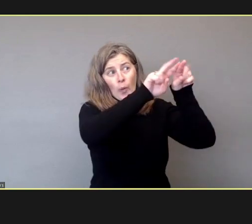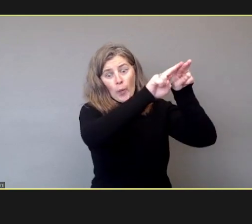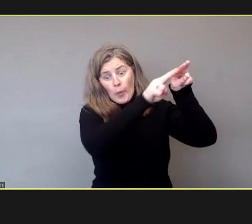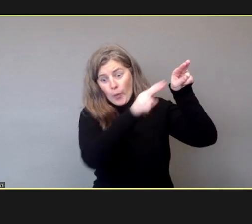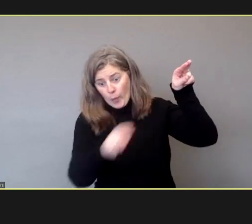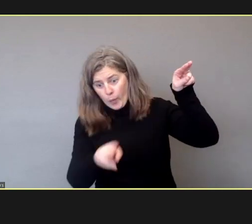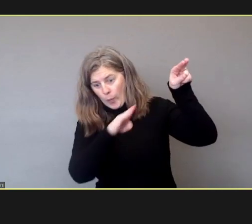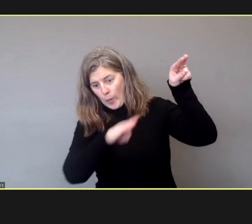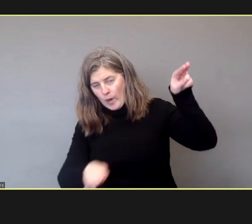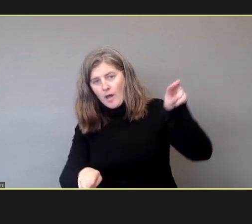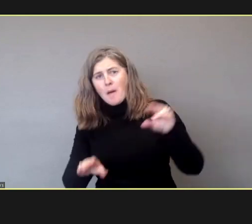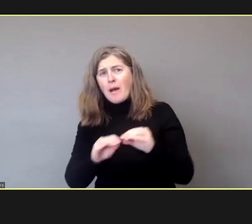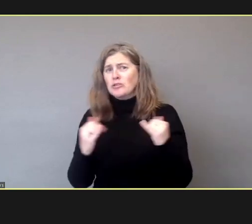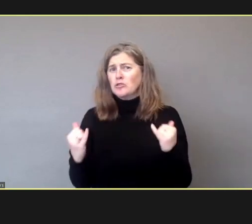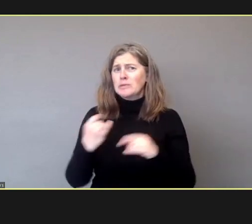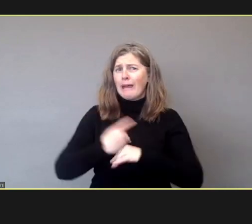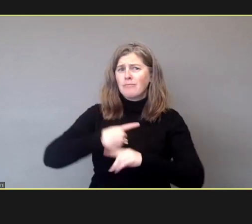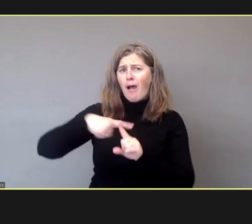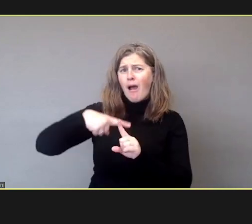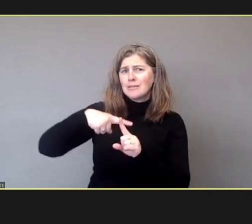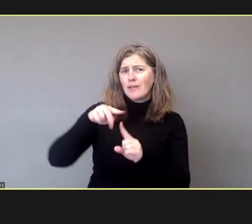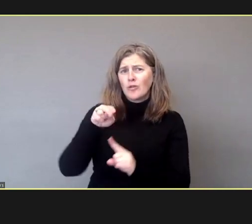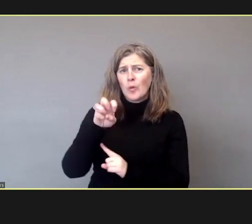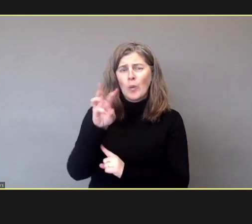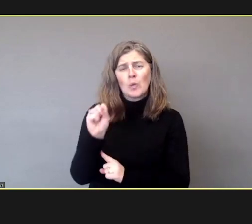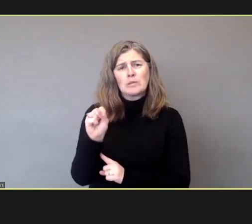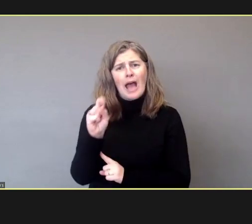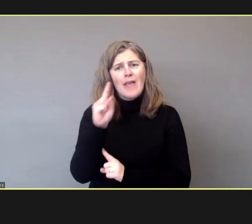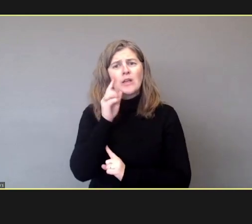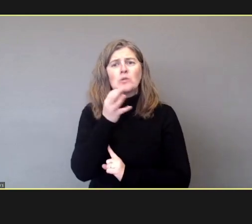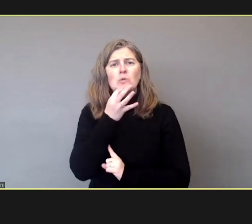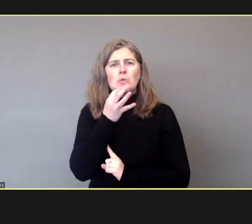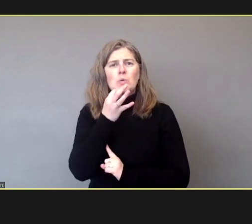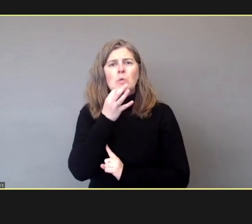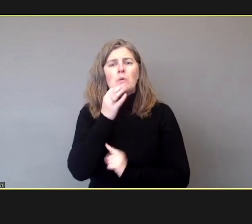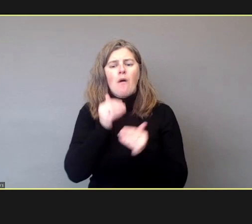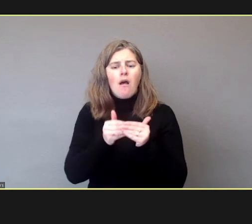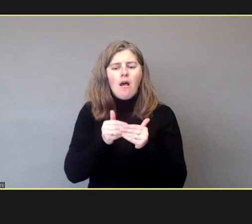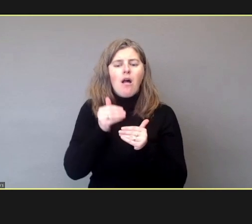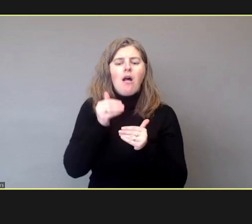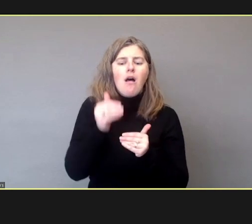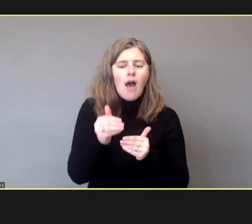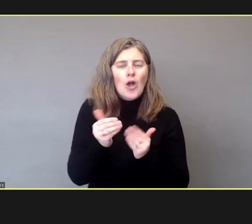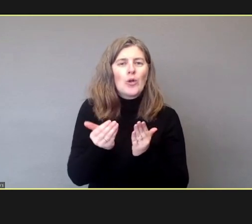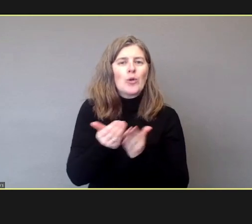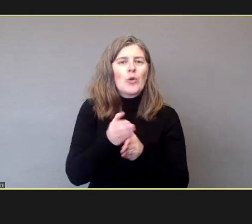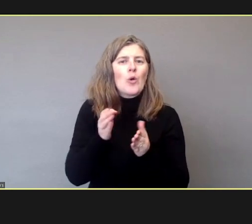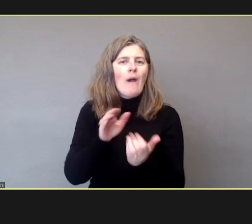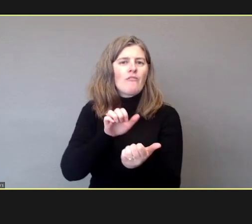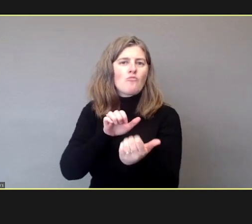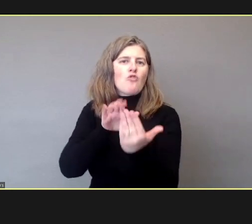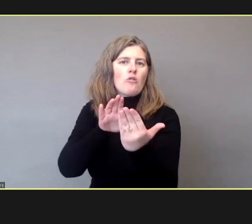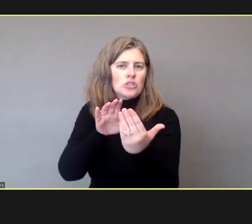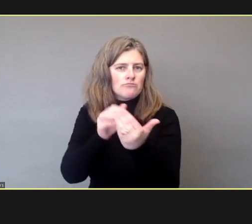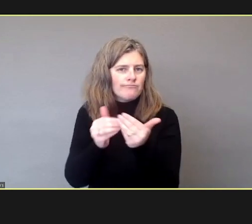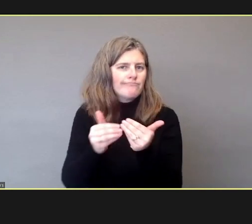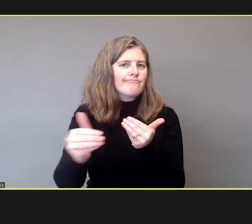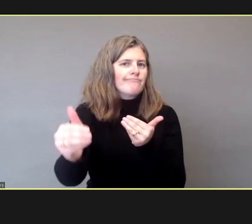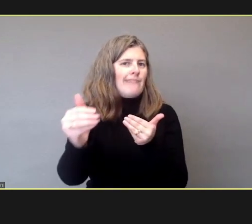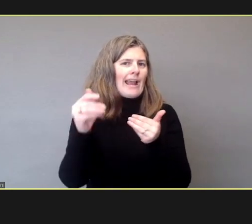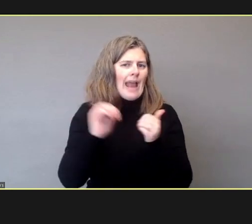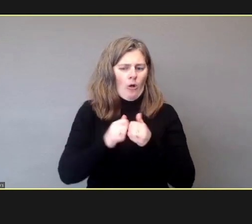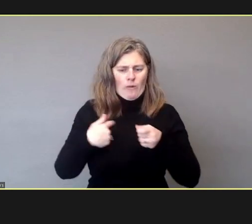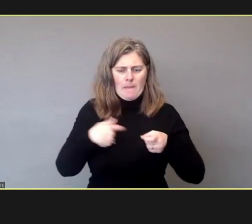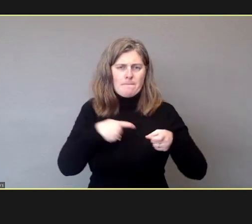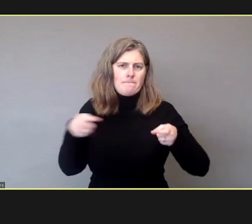there really is good news today. And I think we're about to open a door to a whole new way of dealing with the virus and managing it